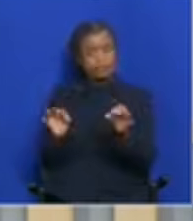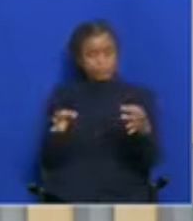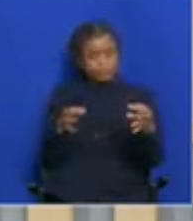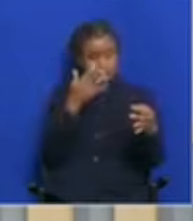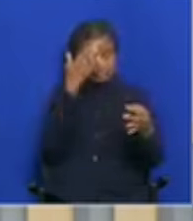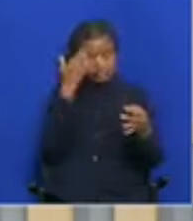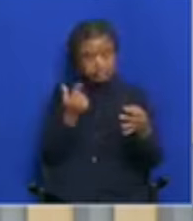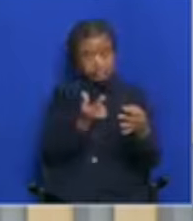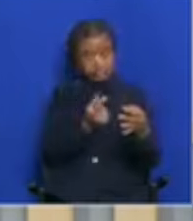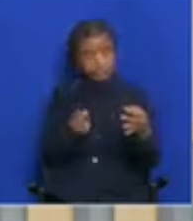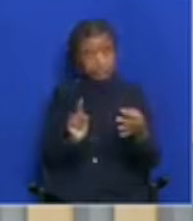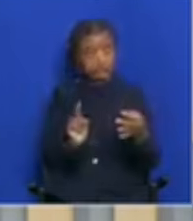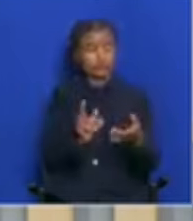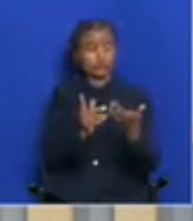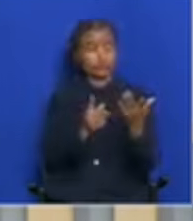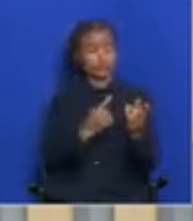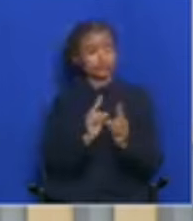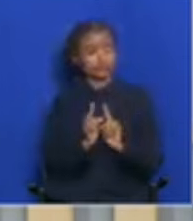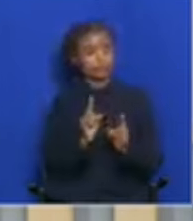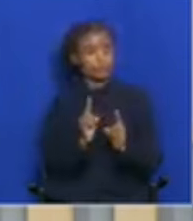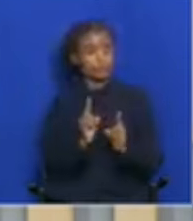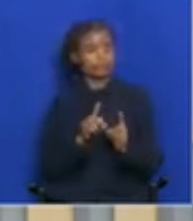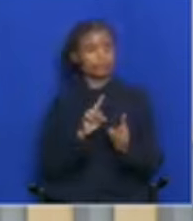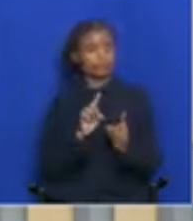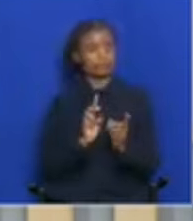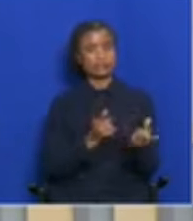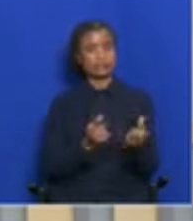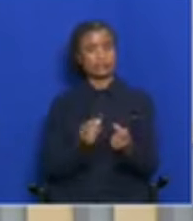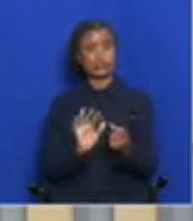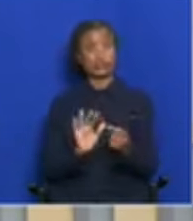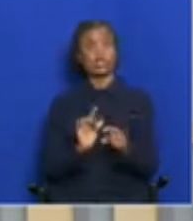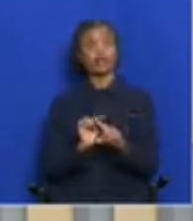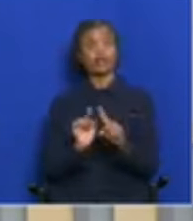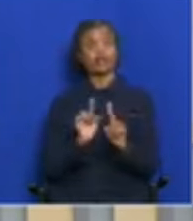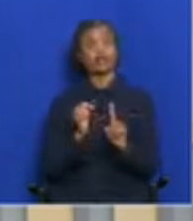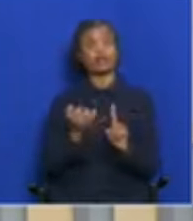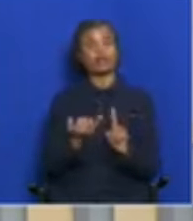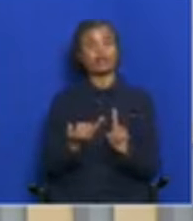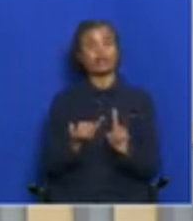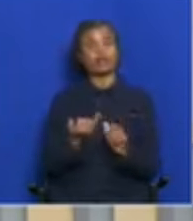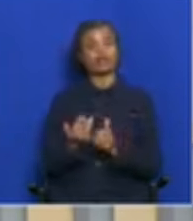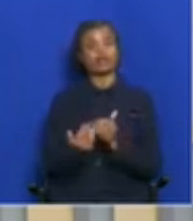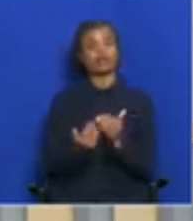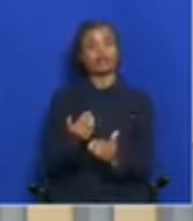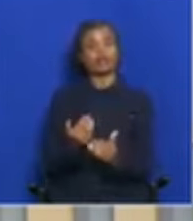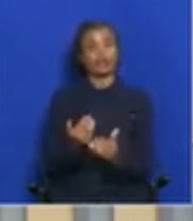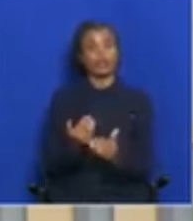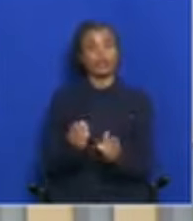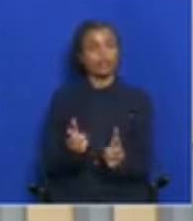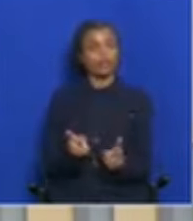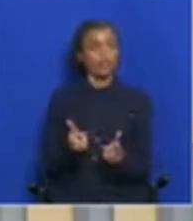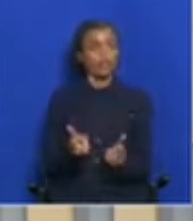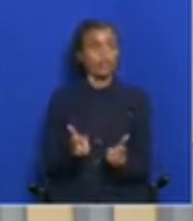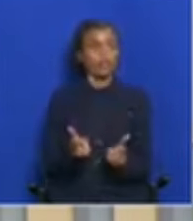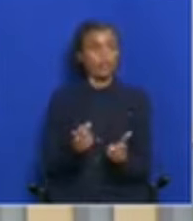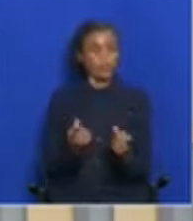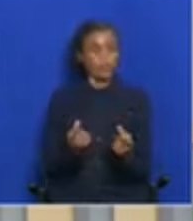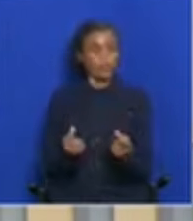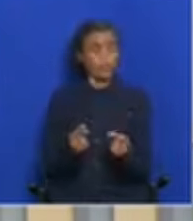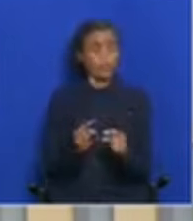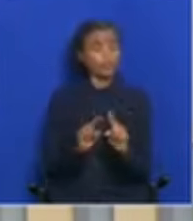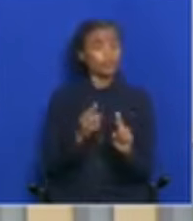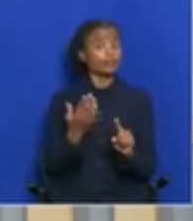it became a standard procedure later on. But like I said, standard procedures